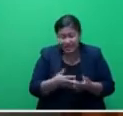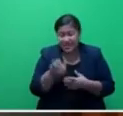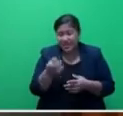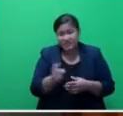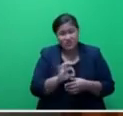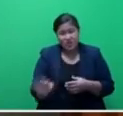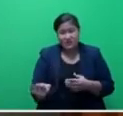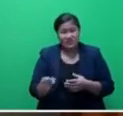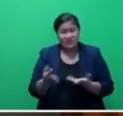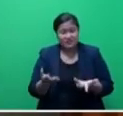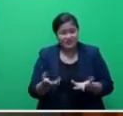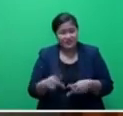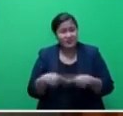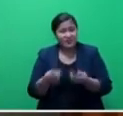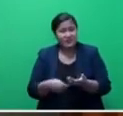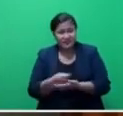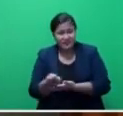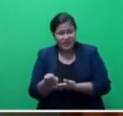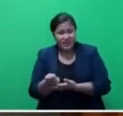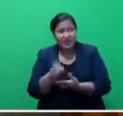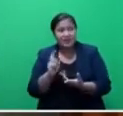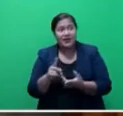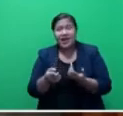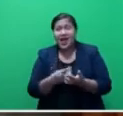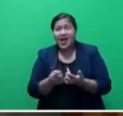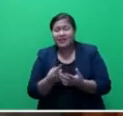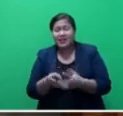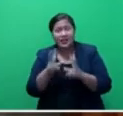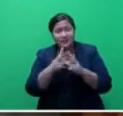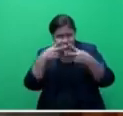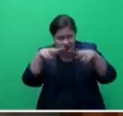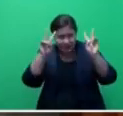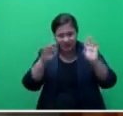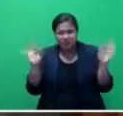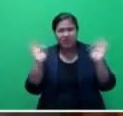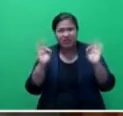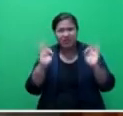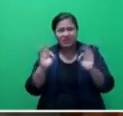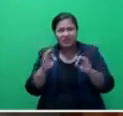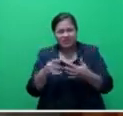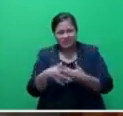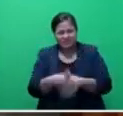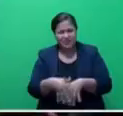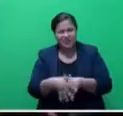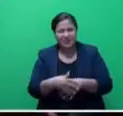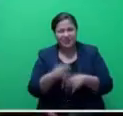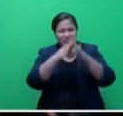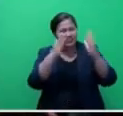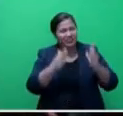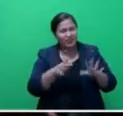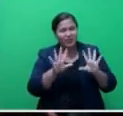the others in Vonombalavu? Like there's no passenger shelter, Honourable Speaker. Thank you.